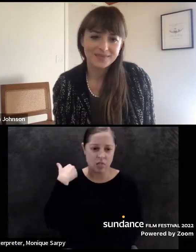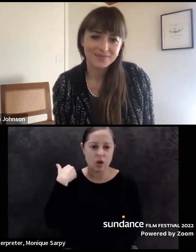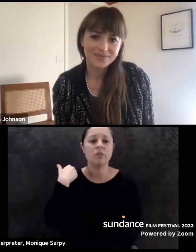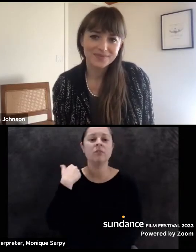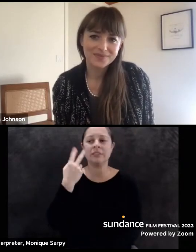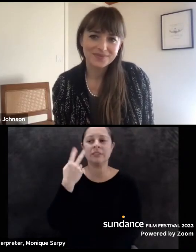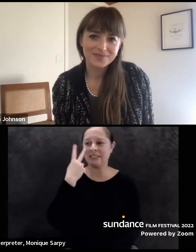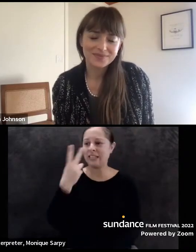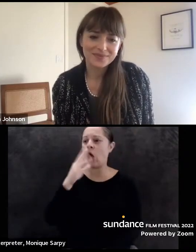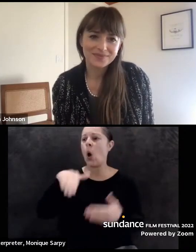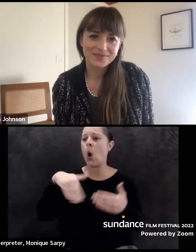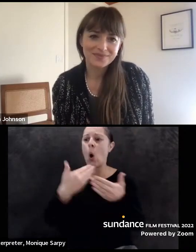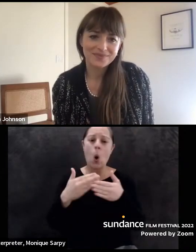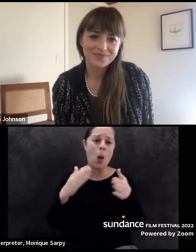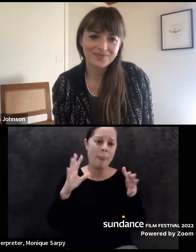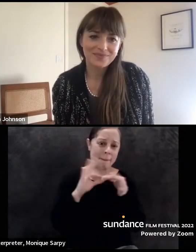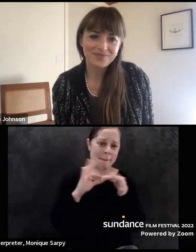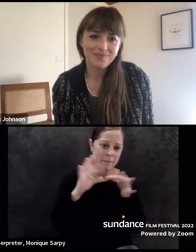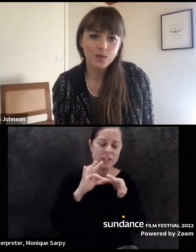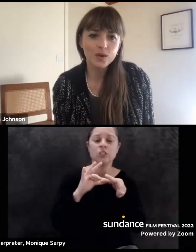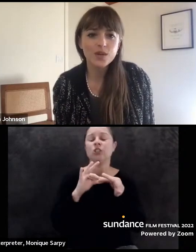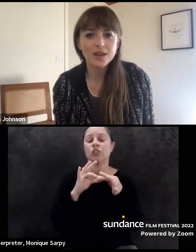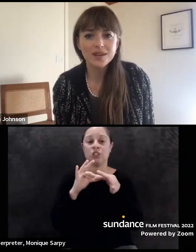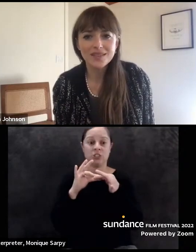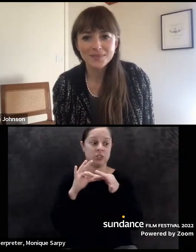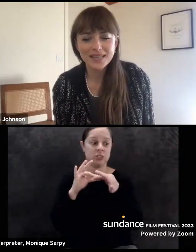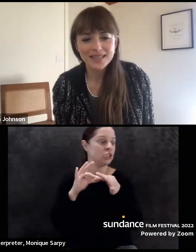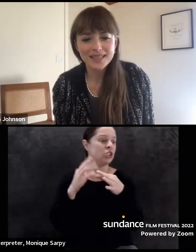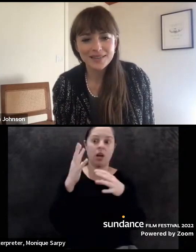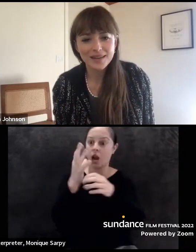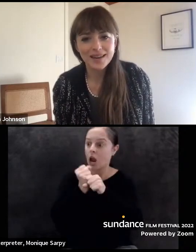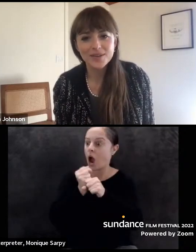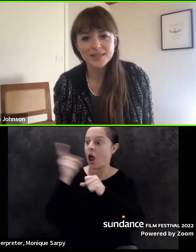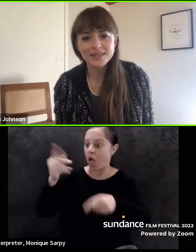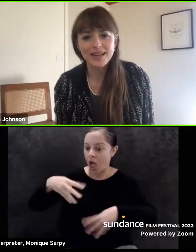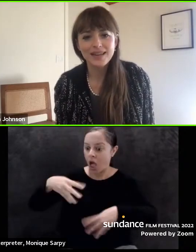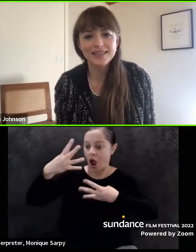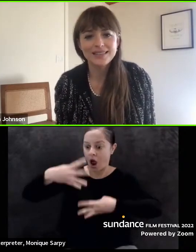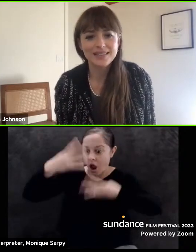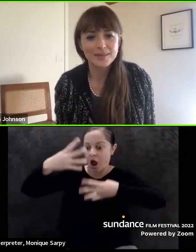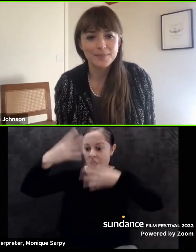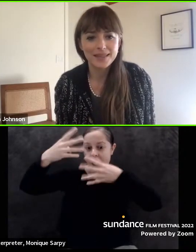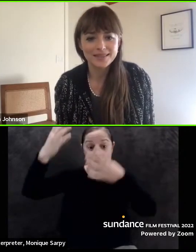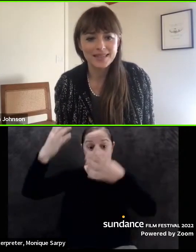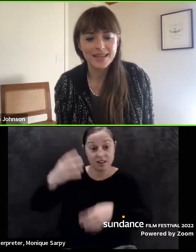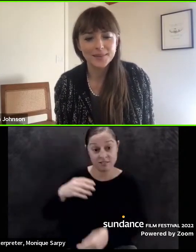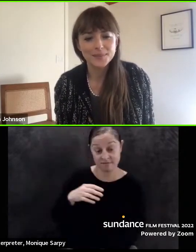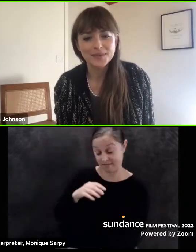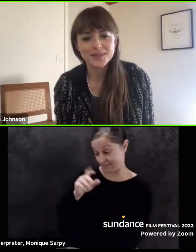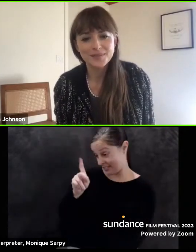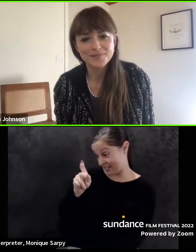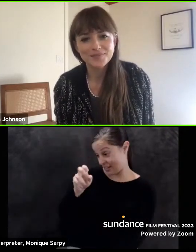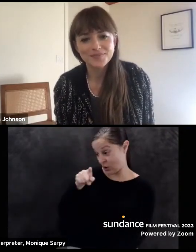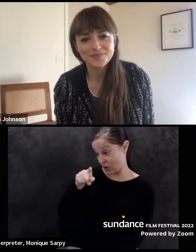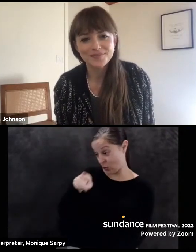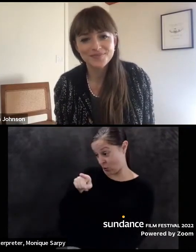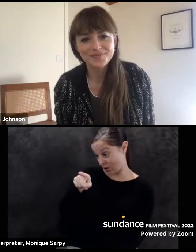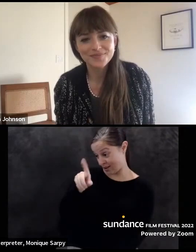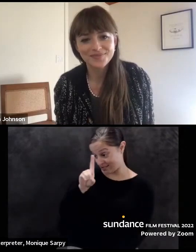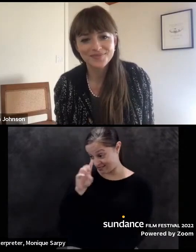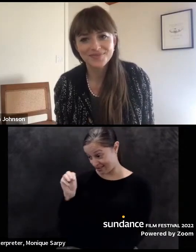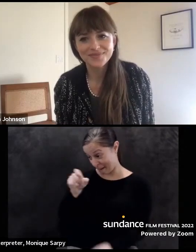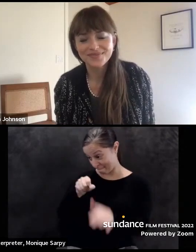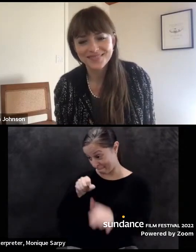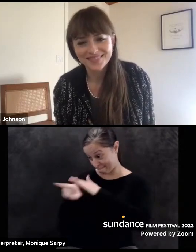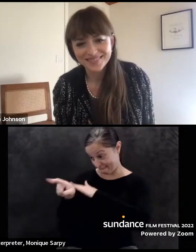that he had gotten, and everybody was like, "We love so many. He has Were so you one of many. them, Keke? Have you been sliding into T-Pain's DMs? Not that